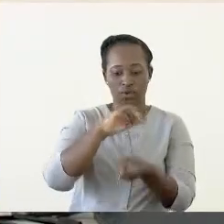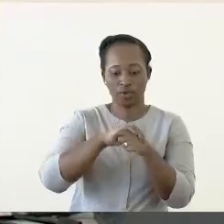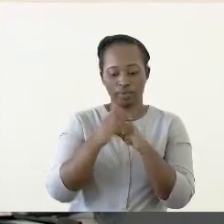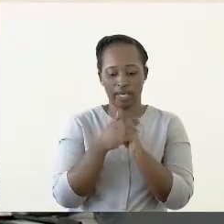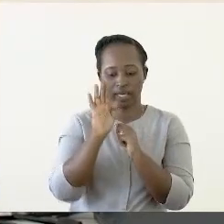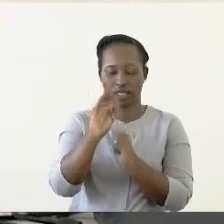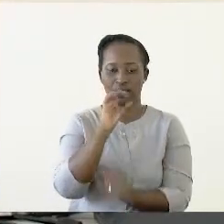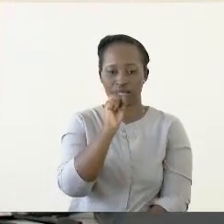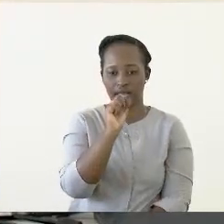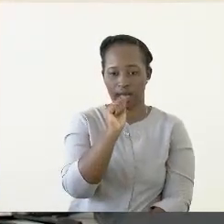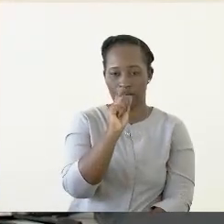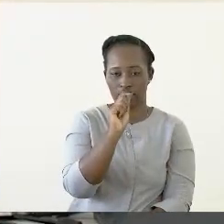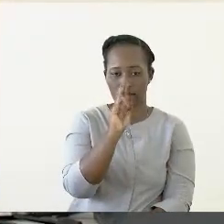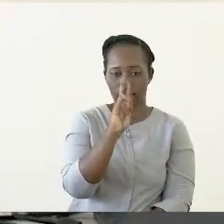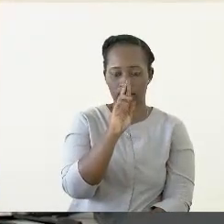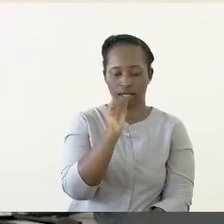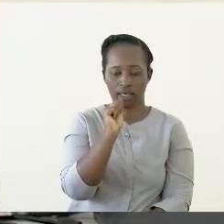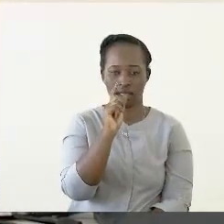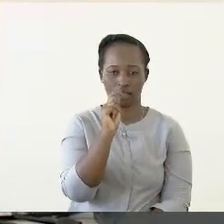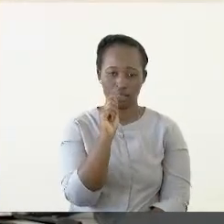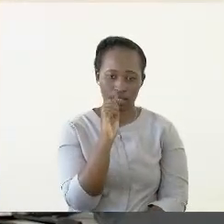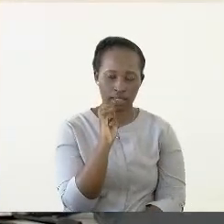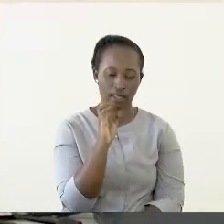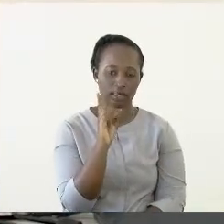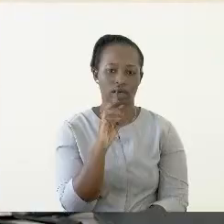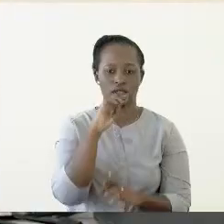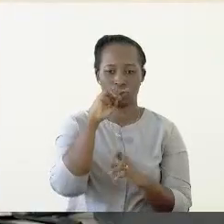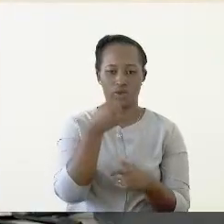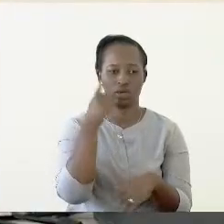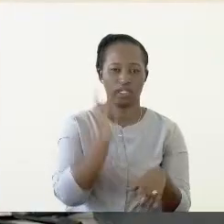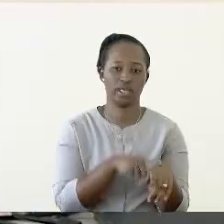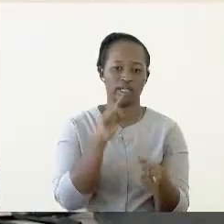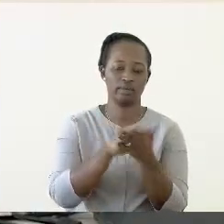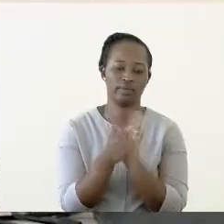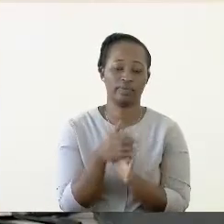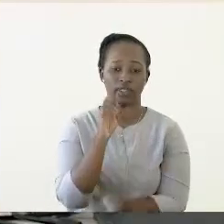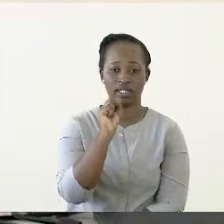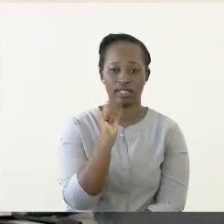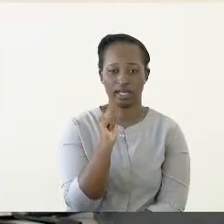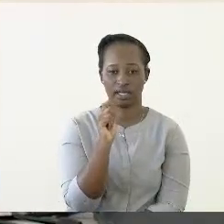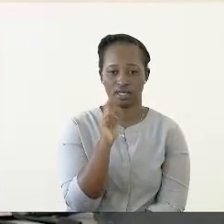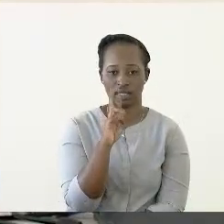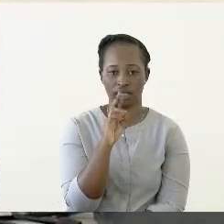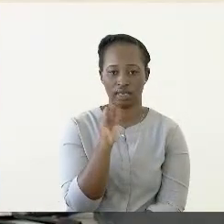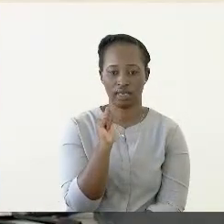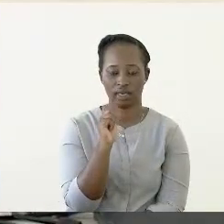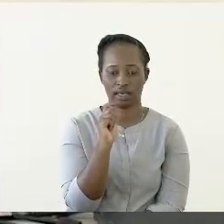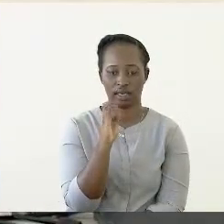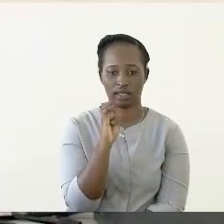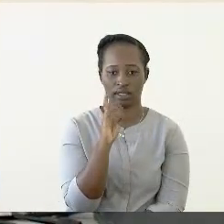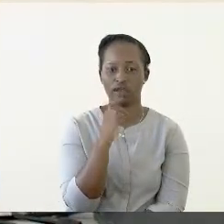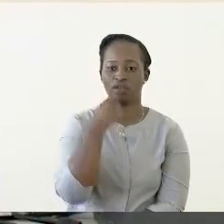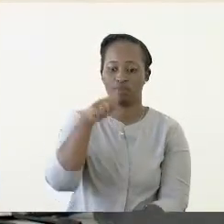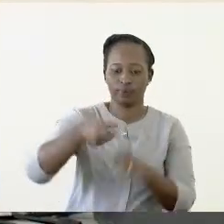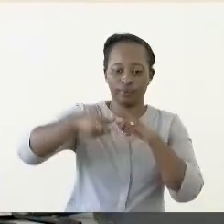saturated solution. And once it is saturated, in that case you have to increase temperature. Remember, when